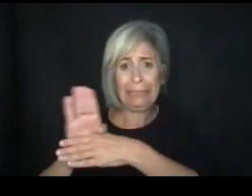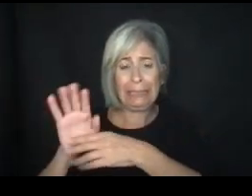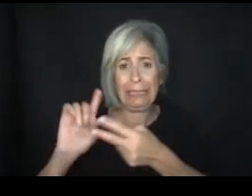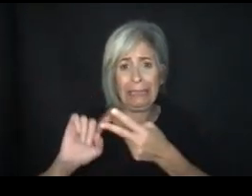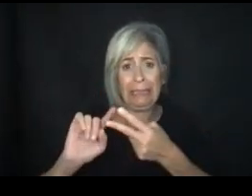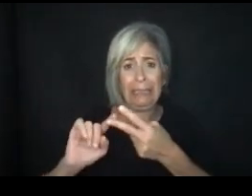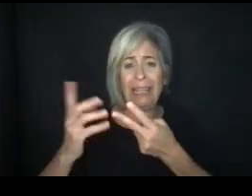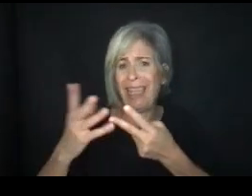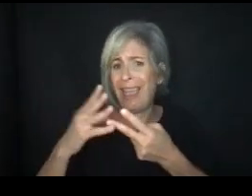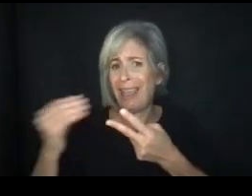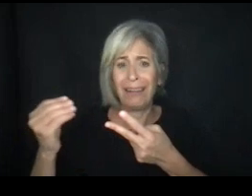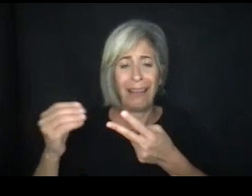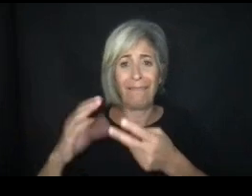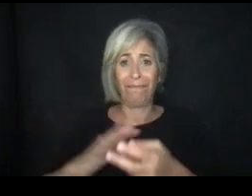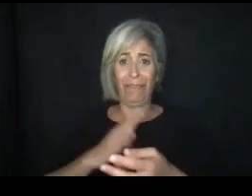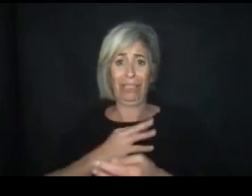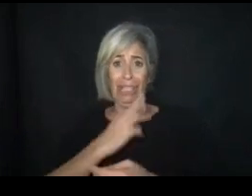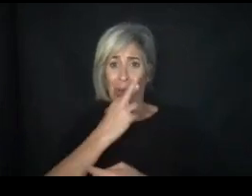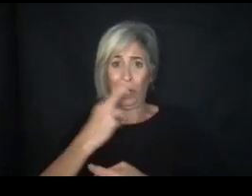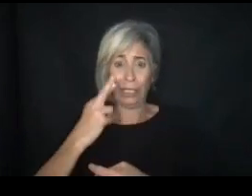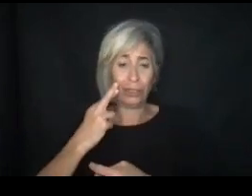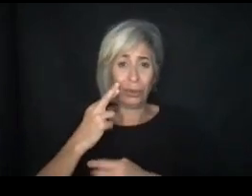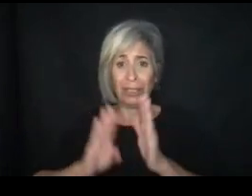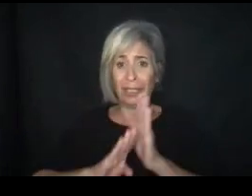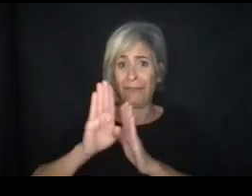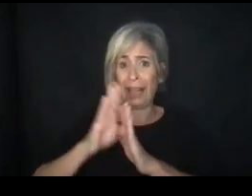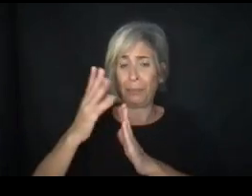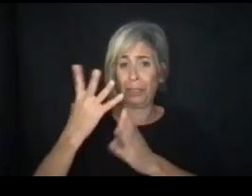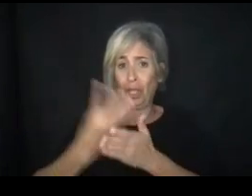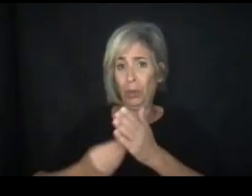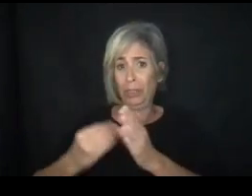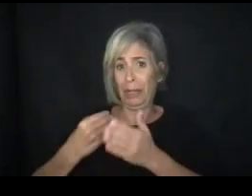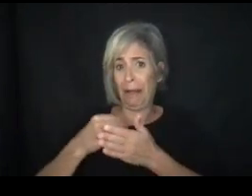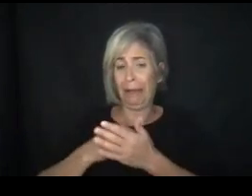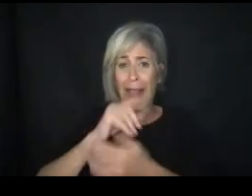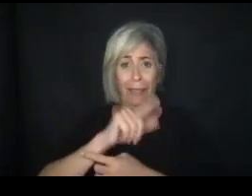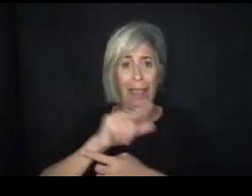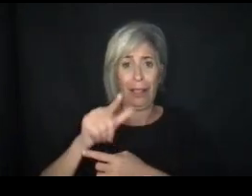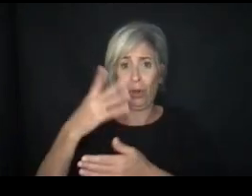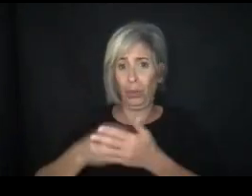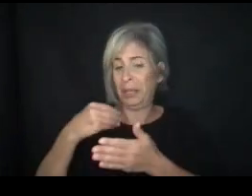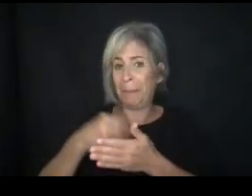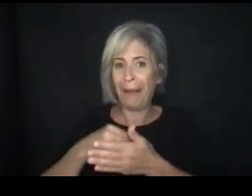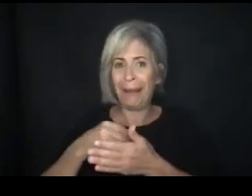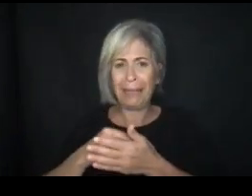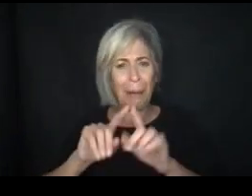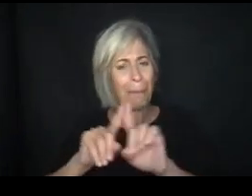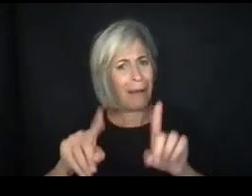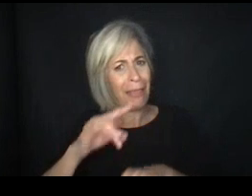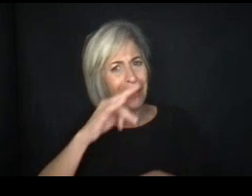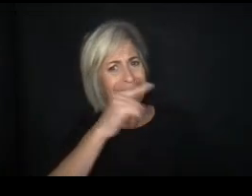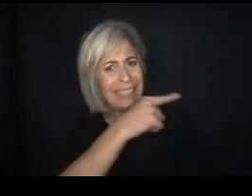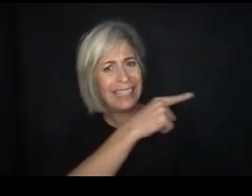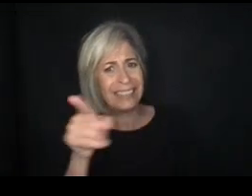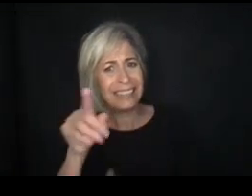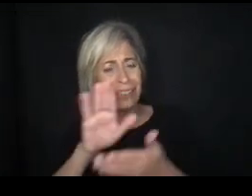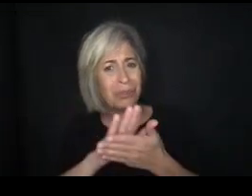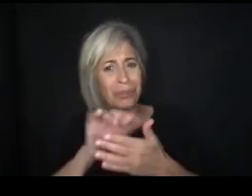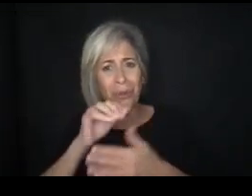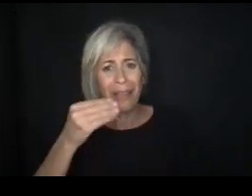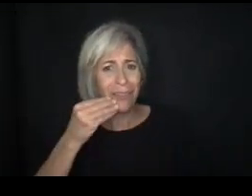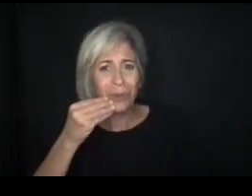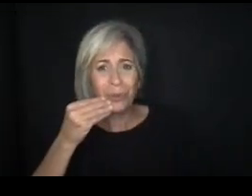and fancy restaurants and developers losing money and landlords losing money. And yet there's kids in school don't have